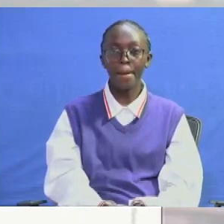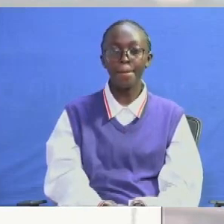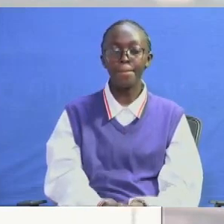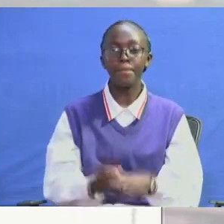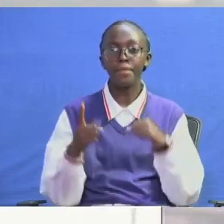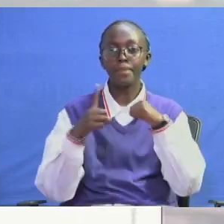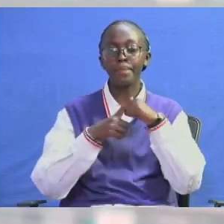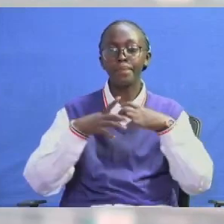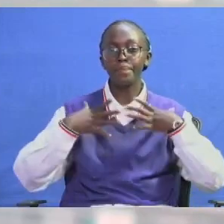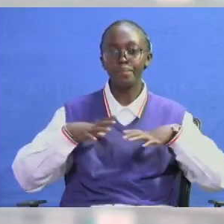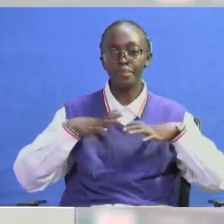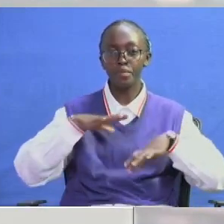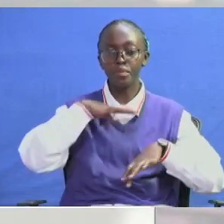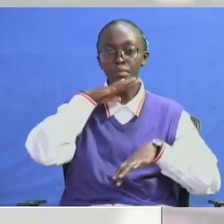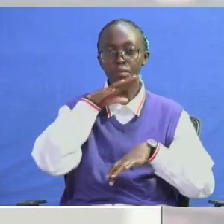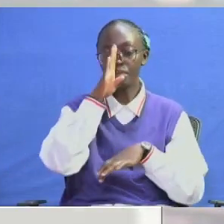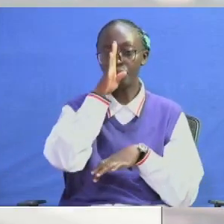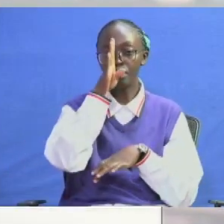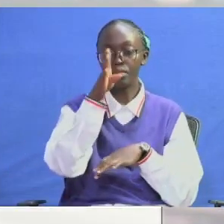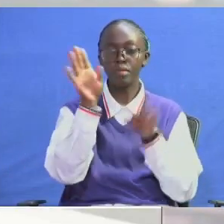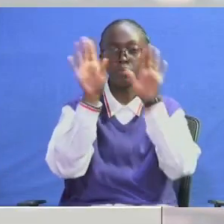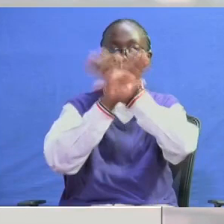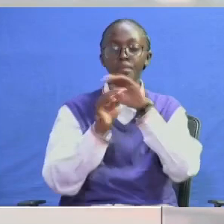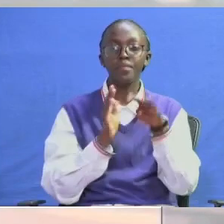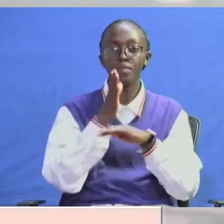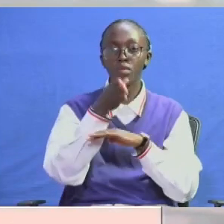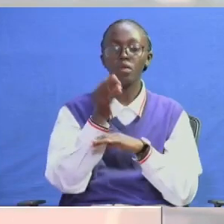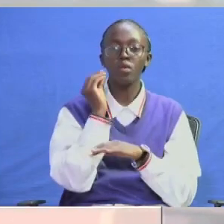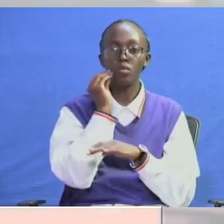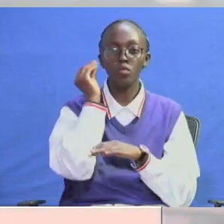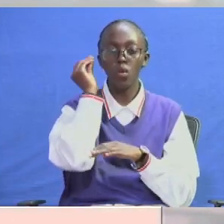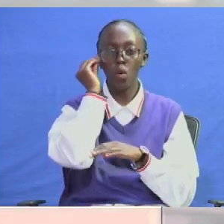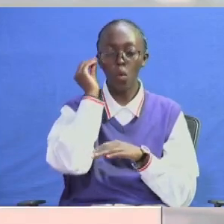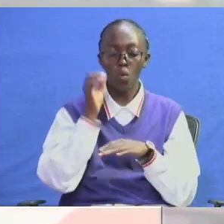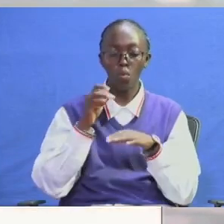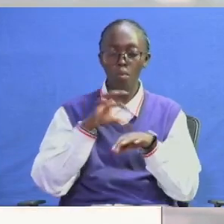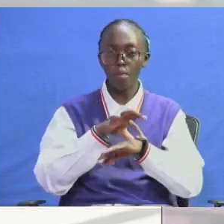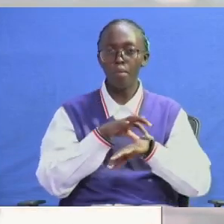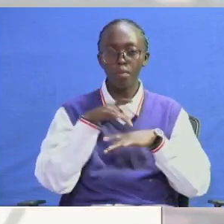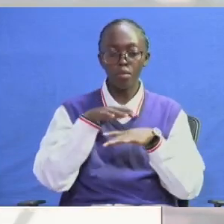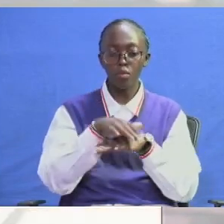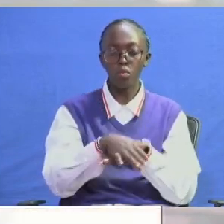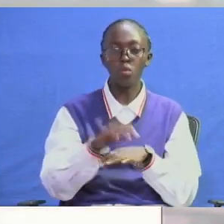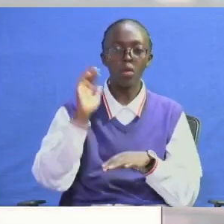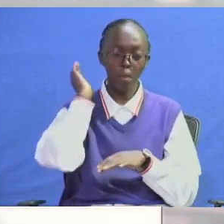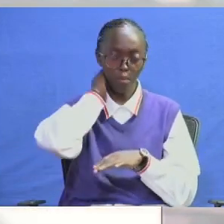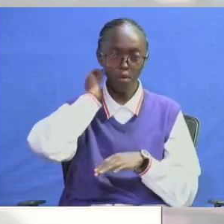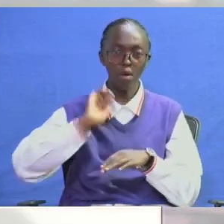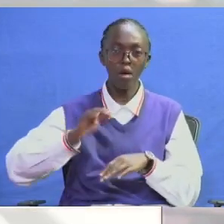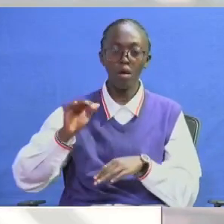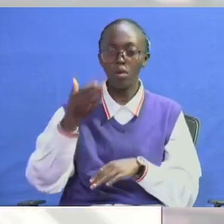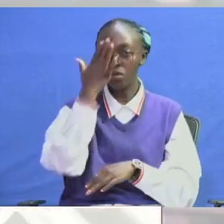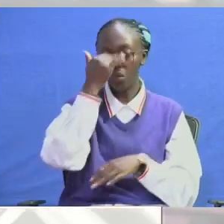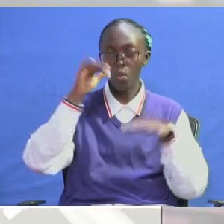Now, six people died on Sunday night after their houses were hit by a landslide at Kiganjo village in Murang'a County due to the ongoing